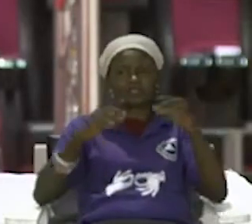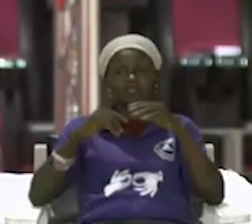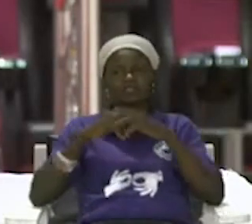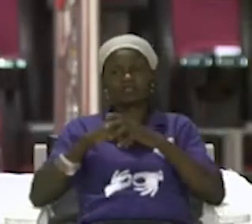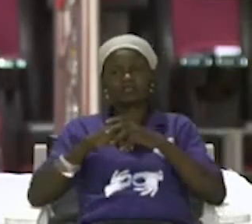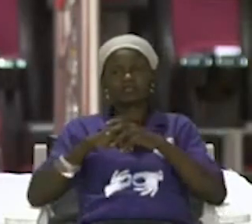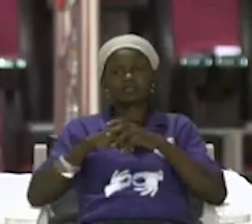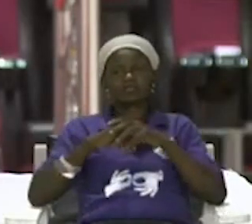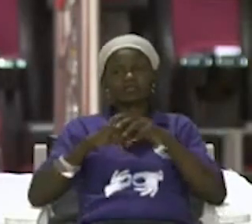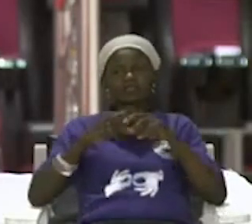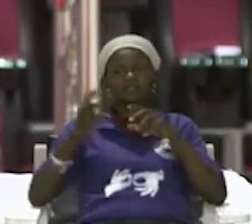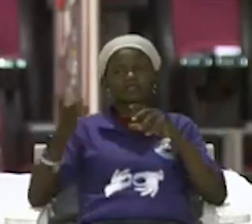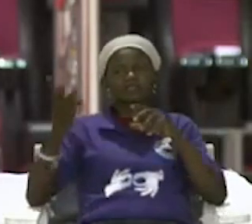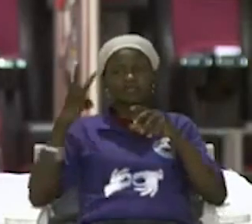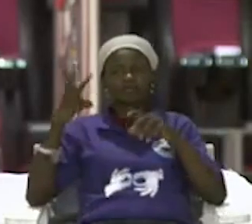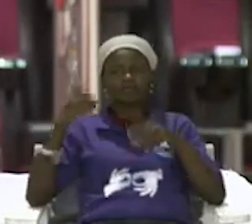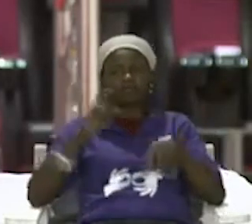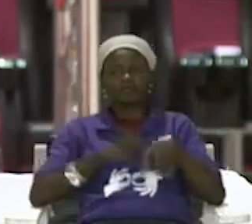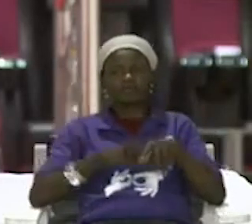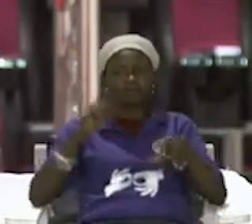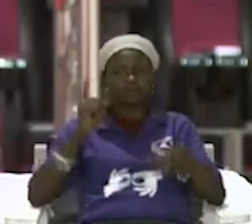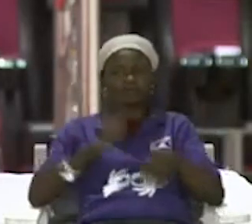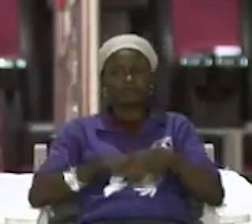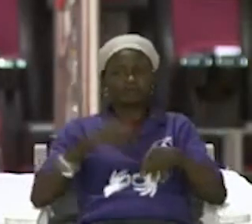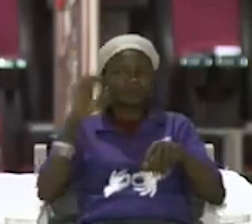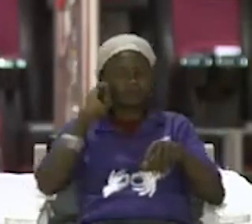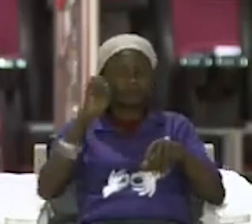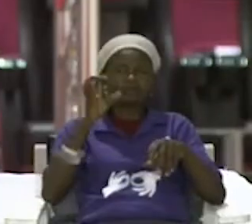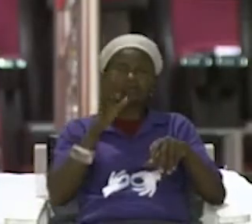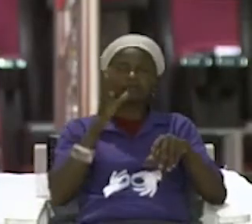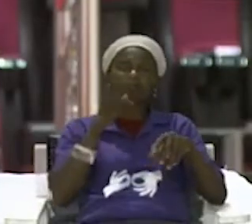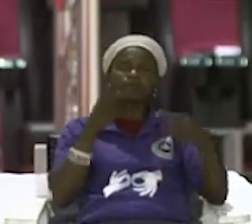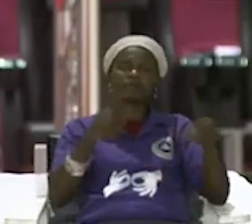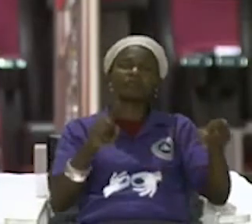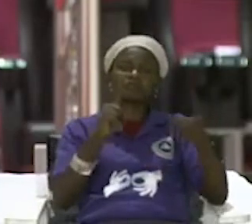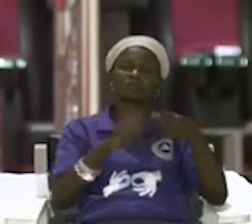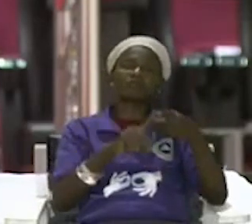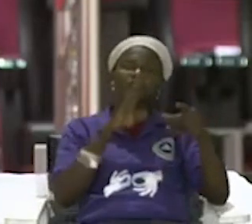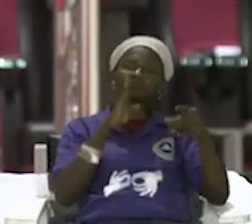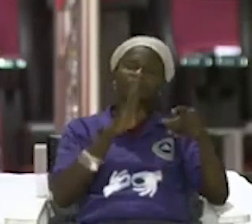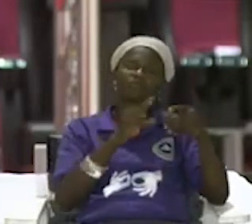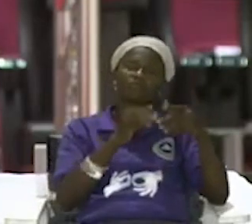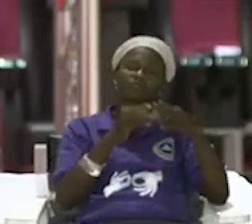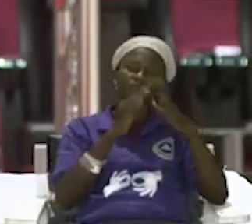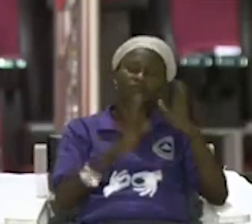Oh, there was a time his mother happened to be a